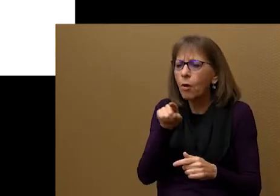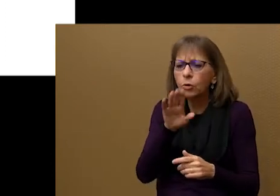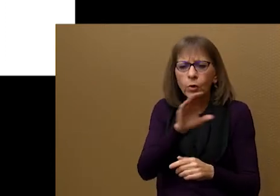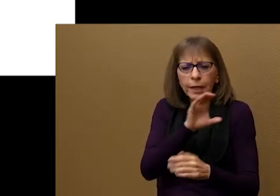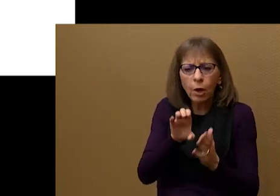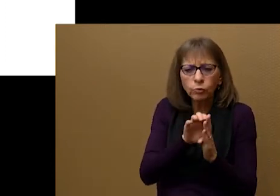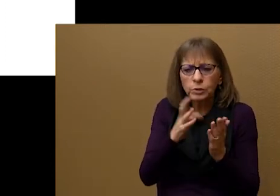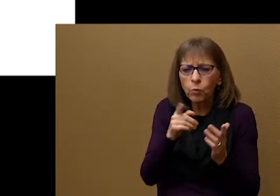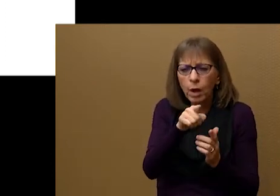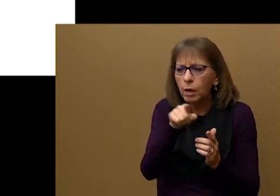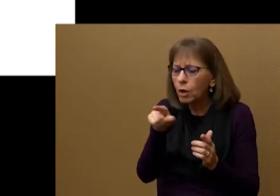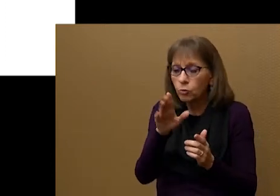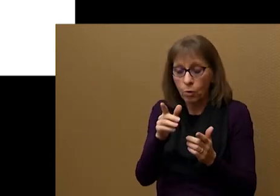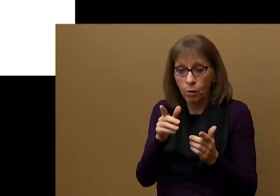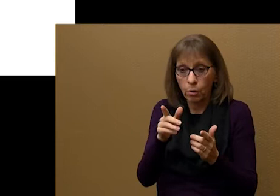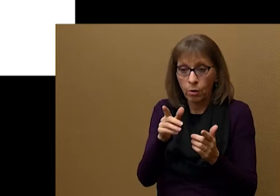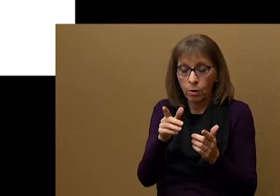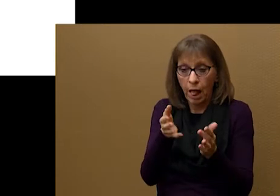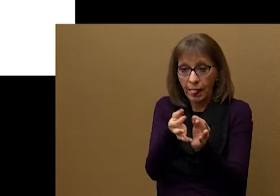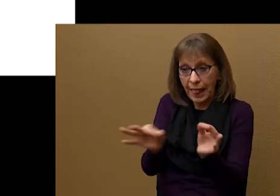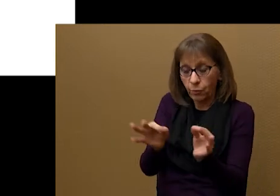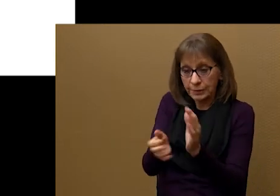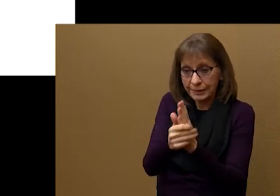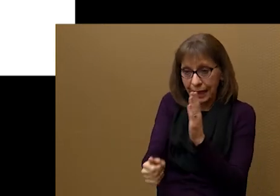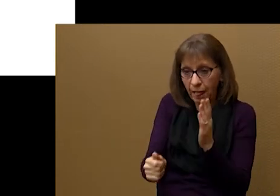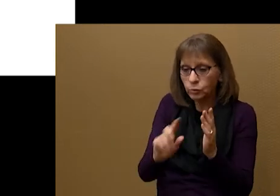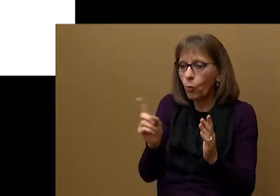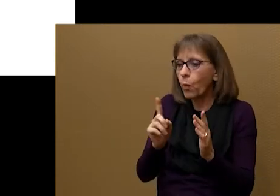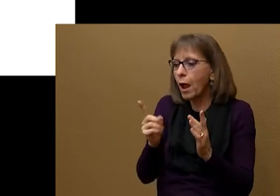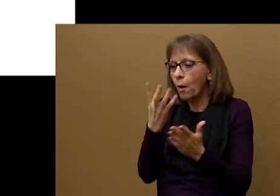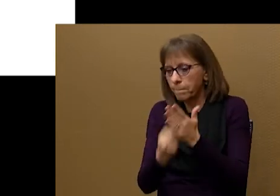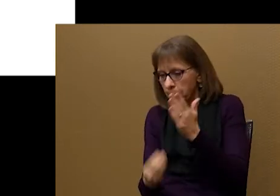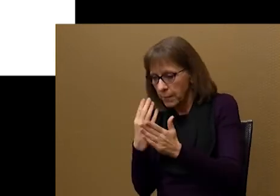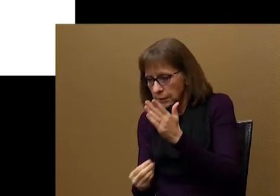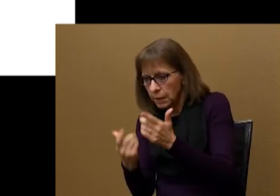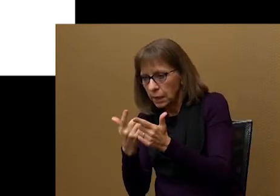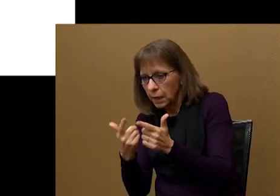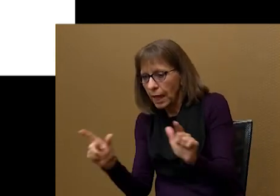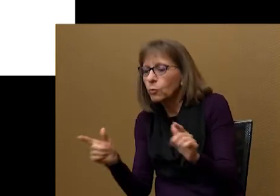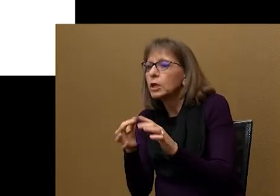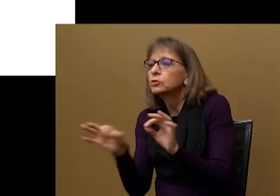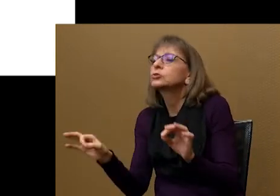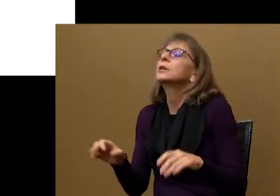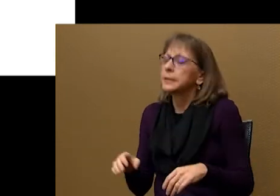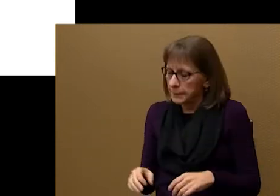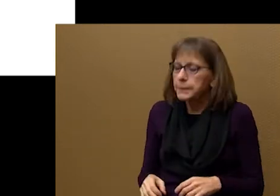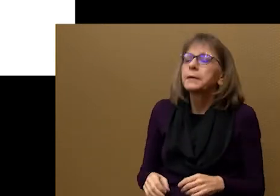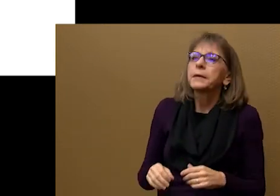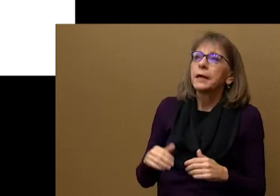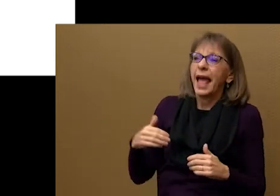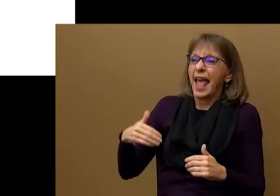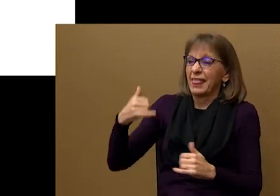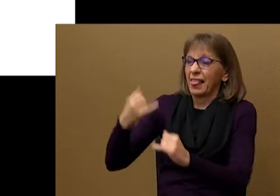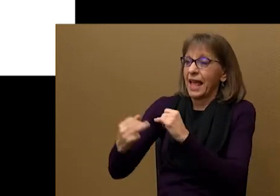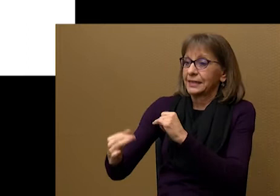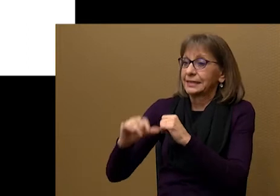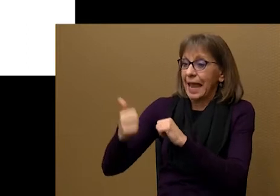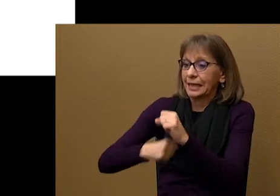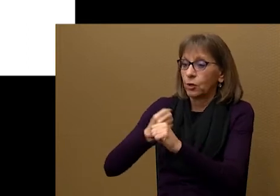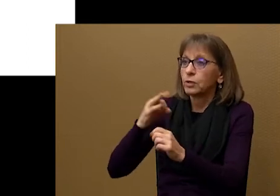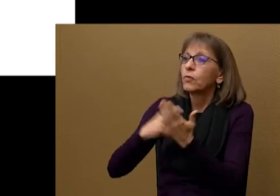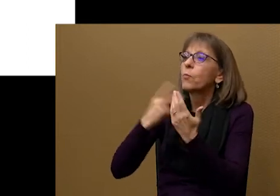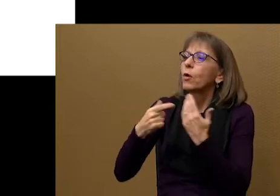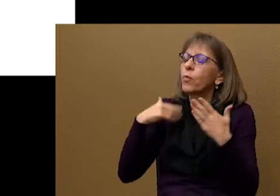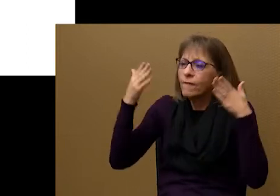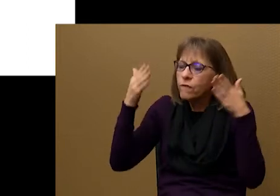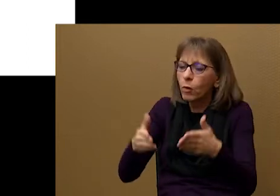were. What were their characteristics? What were their language skills and language deficits? And in this last 10 years of the program, we